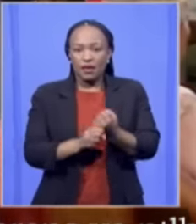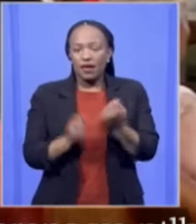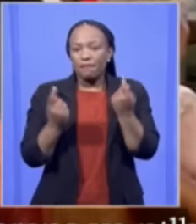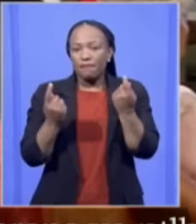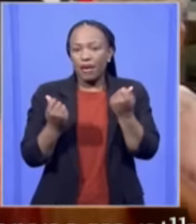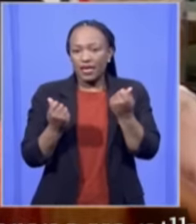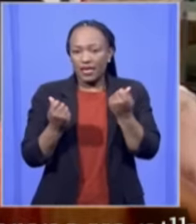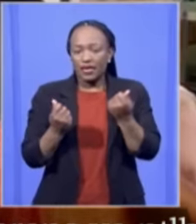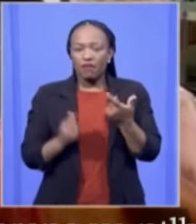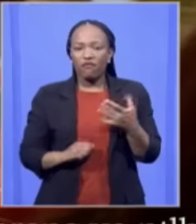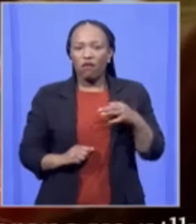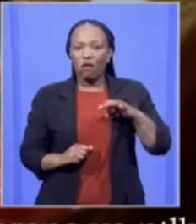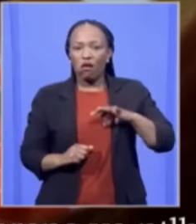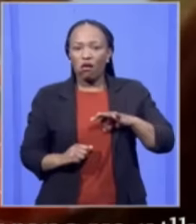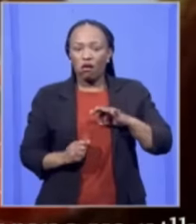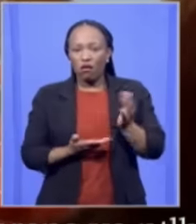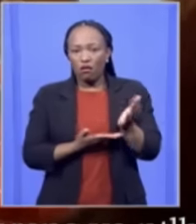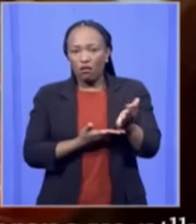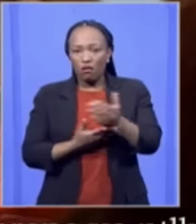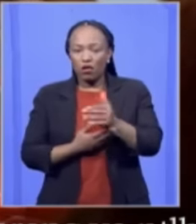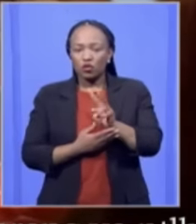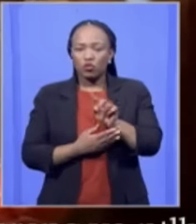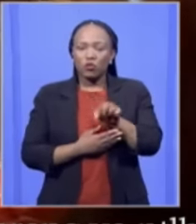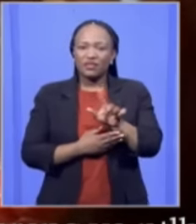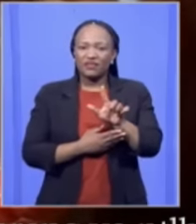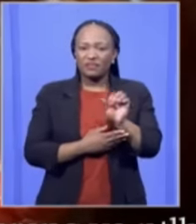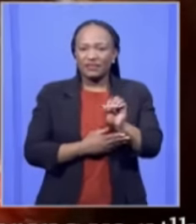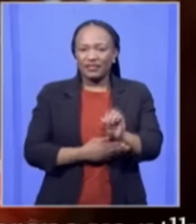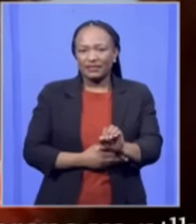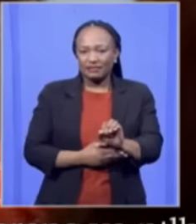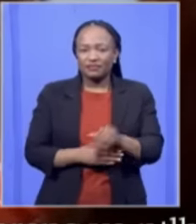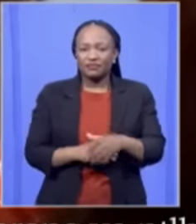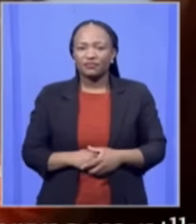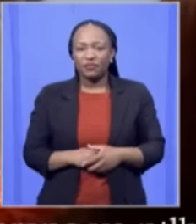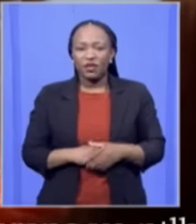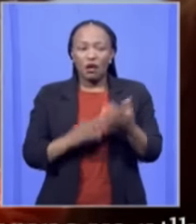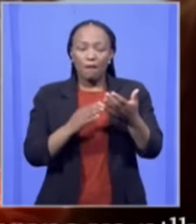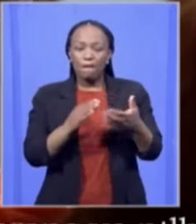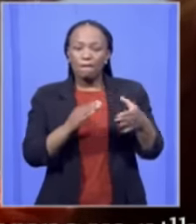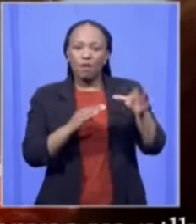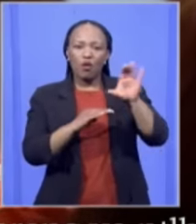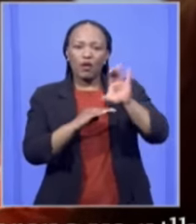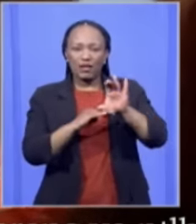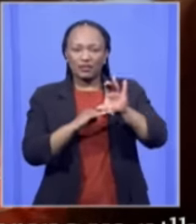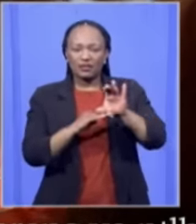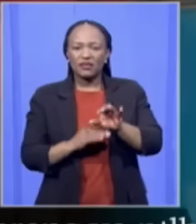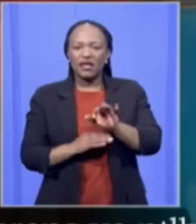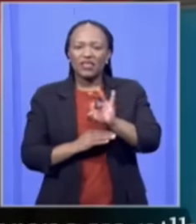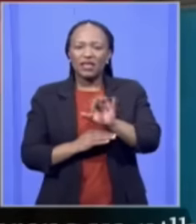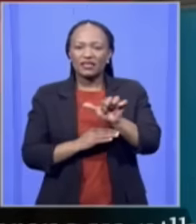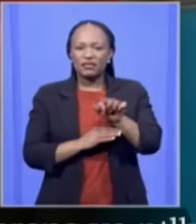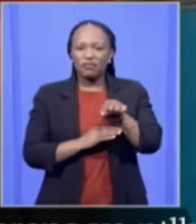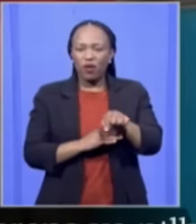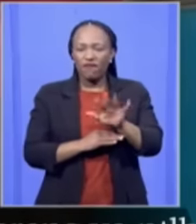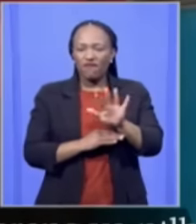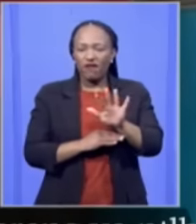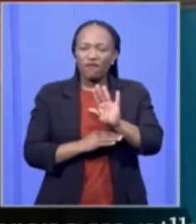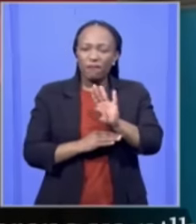a amogelwang a oketsega ka 2.7%. Di bonus di fokotsegile ka 36.5 billion